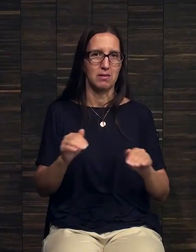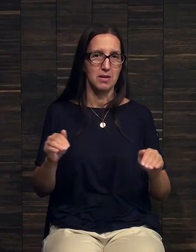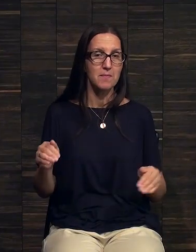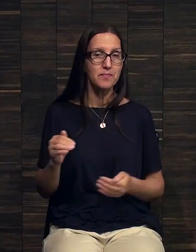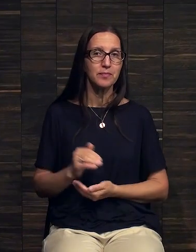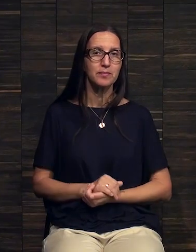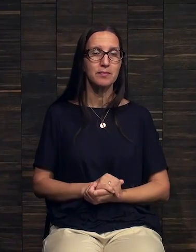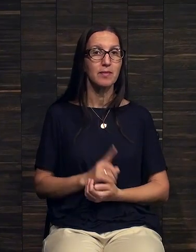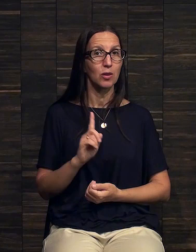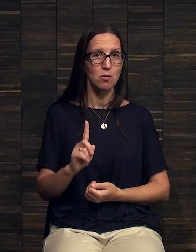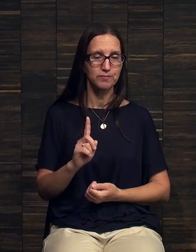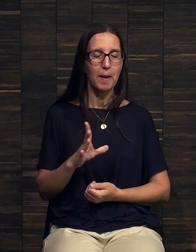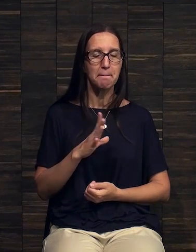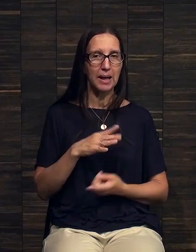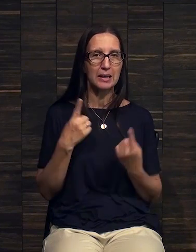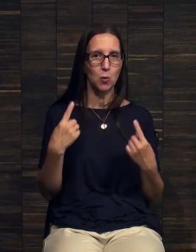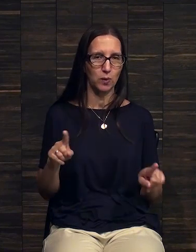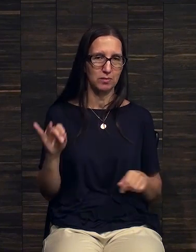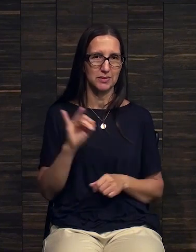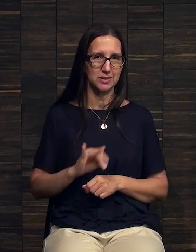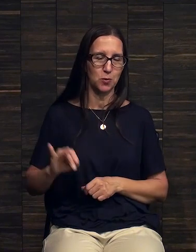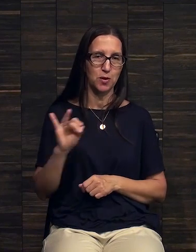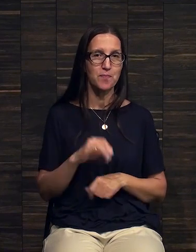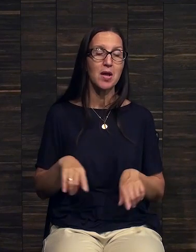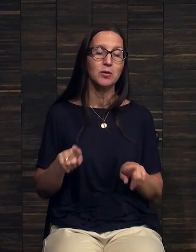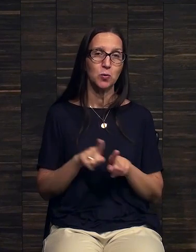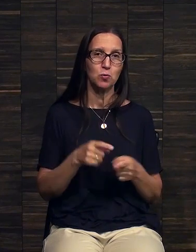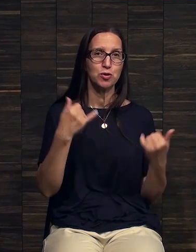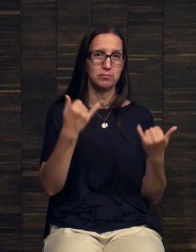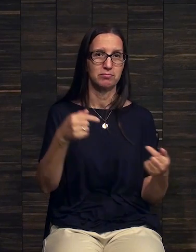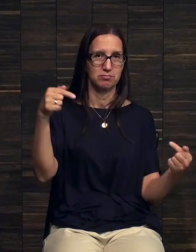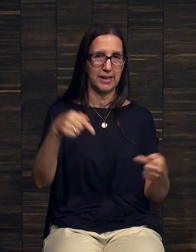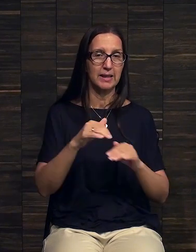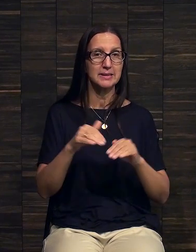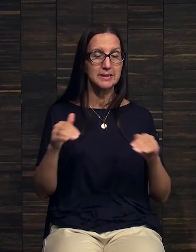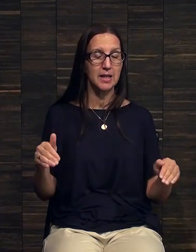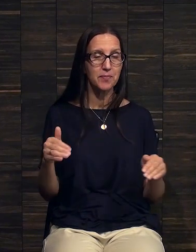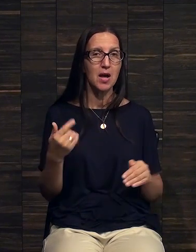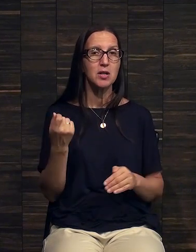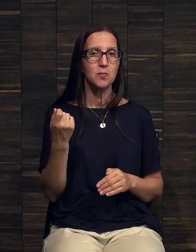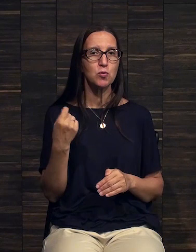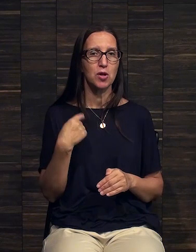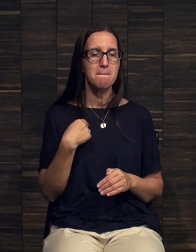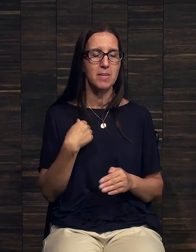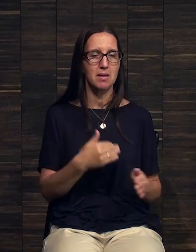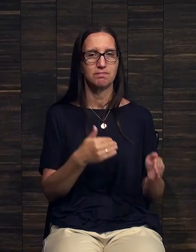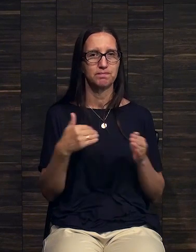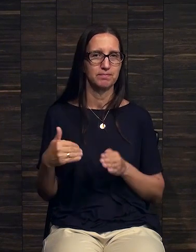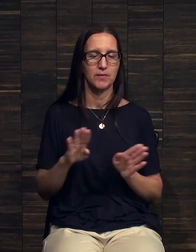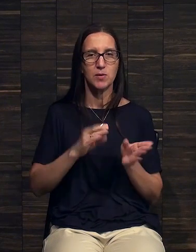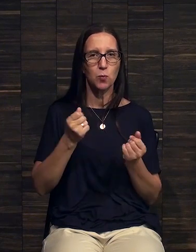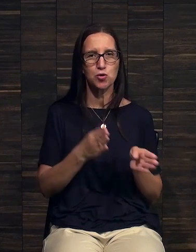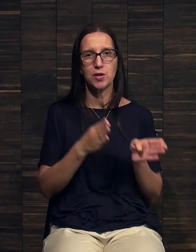frightening. But there were other stories also meant for the children. We will